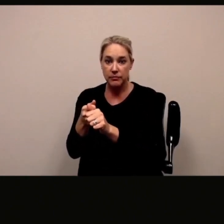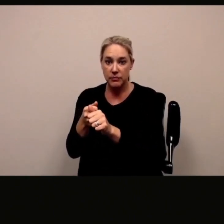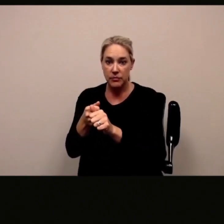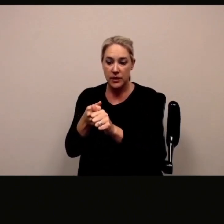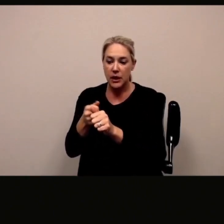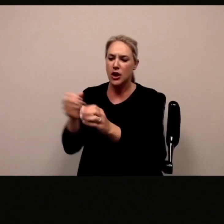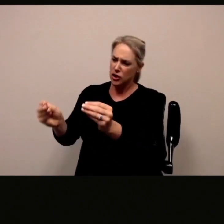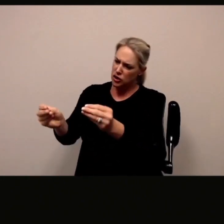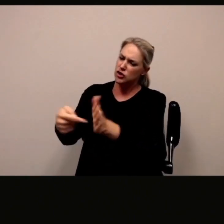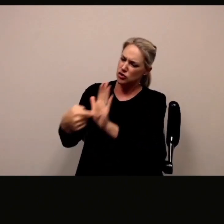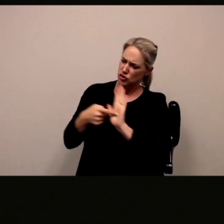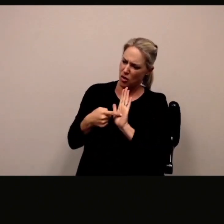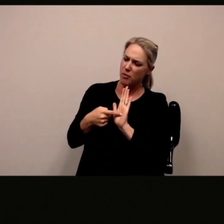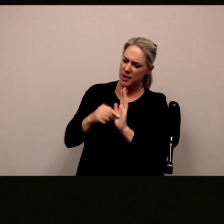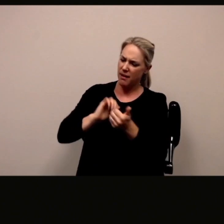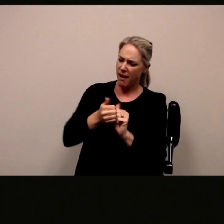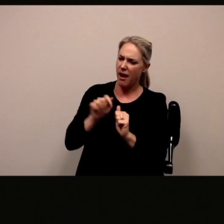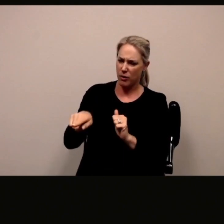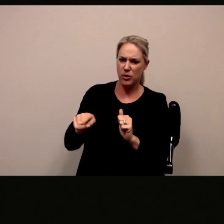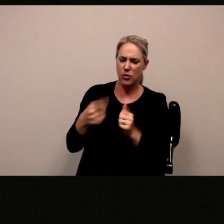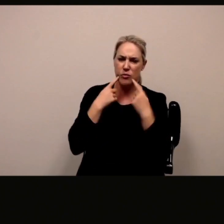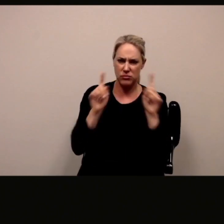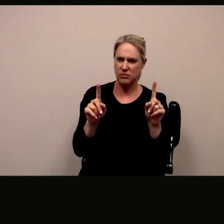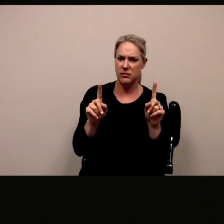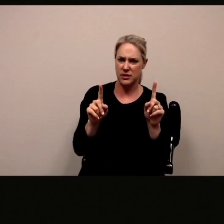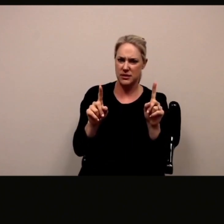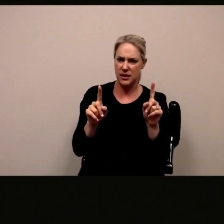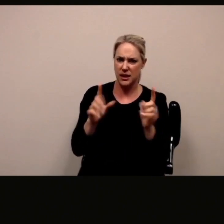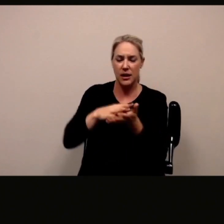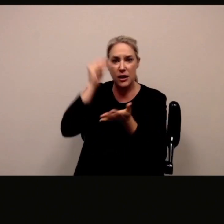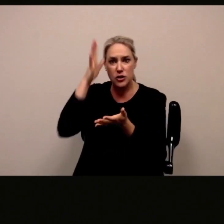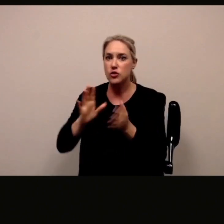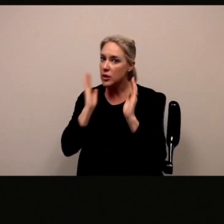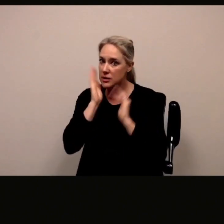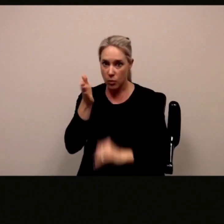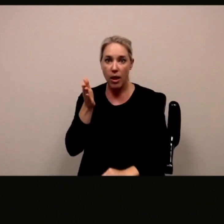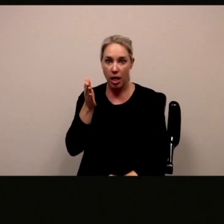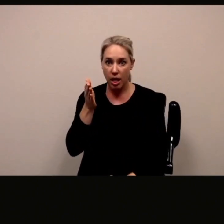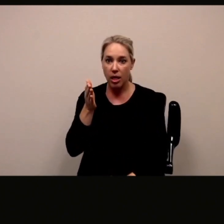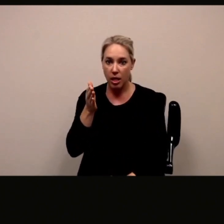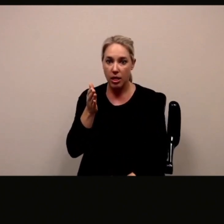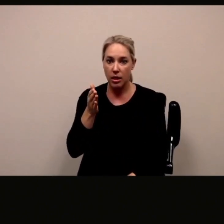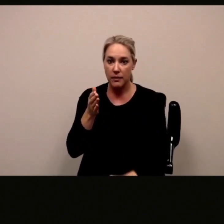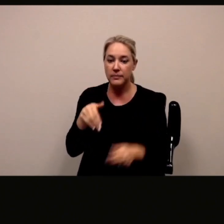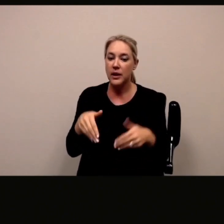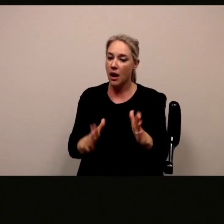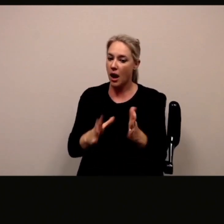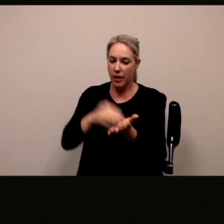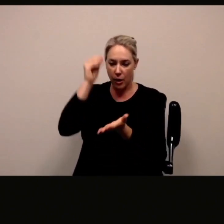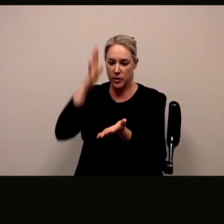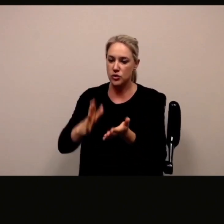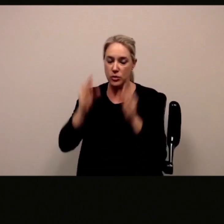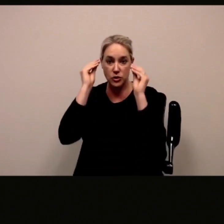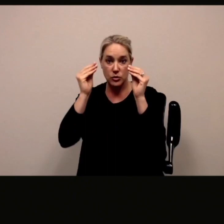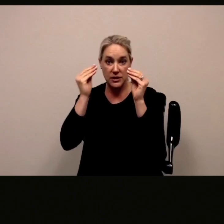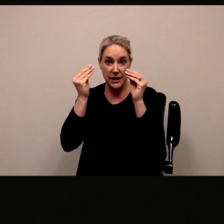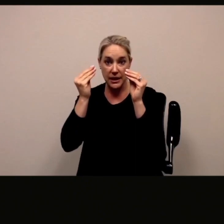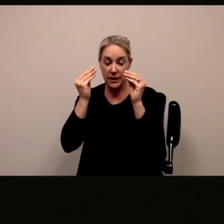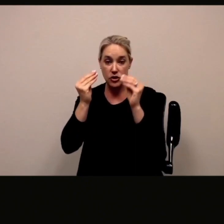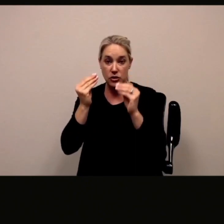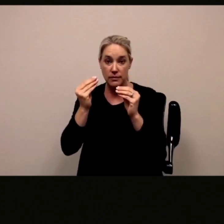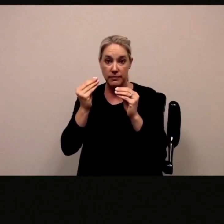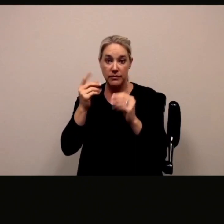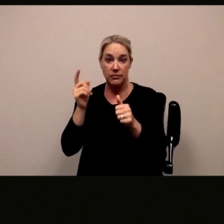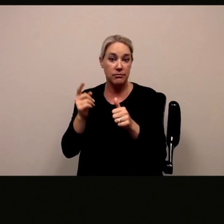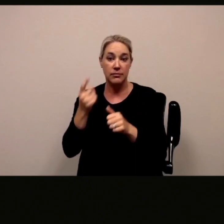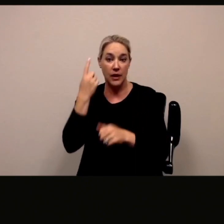did? And they will sit and do that. I might allow him to teach for the day. assist for the day, but